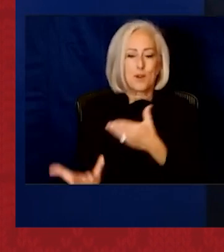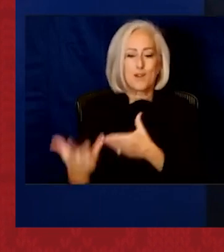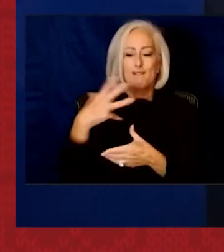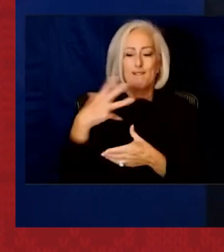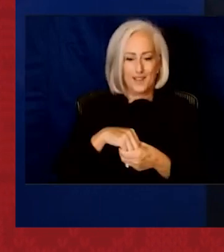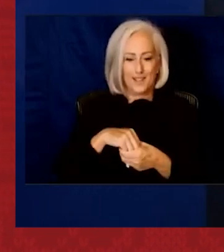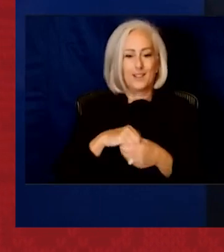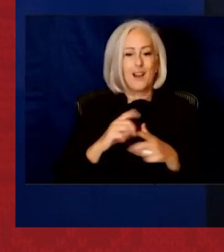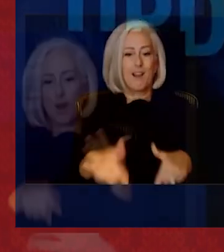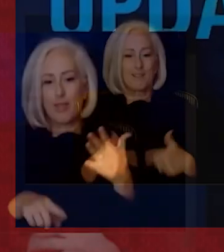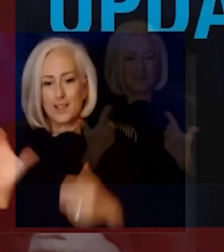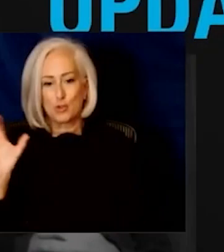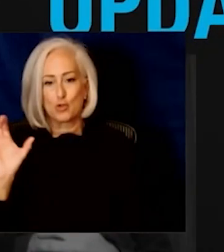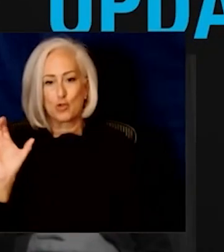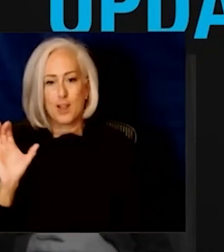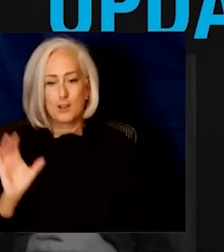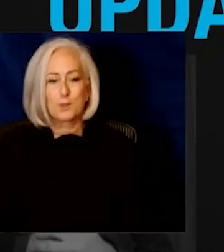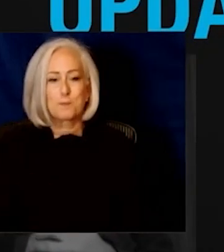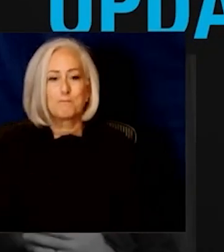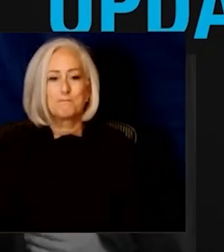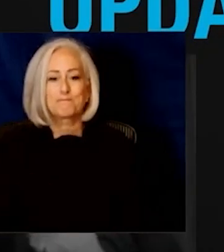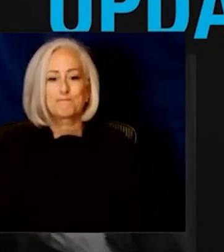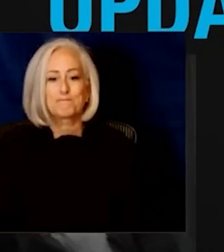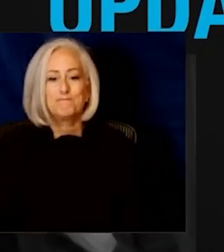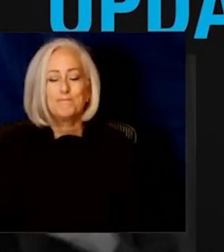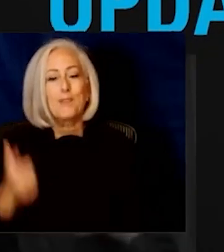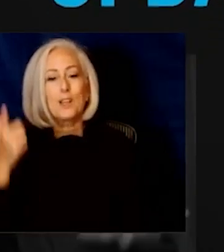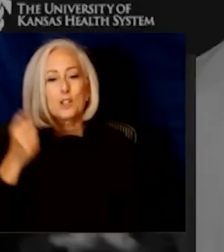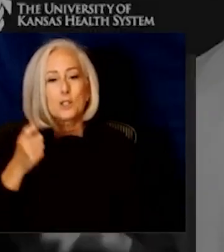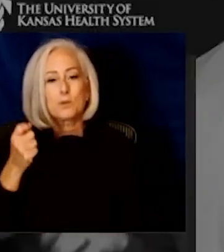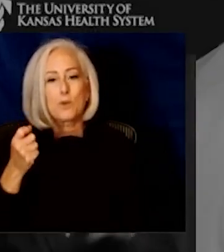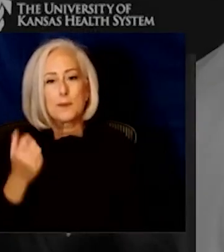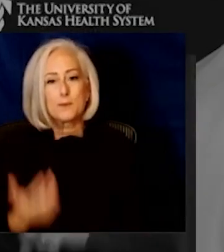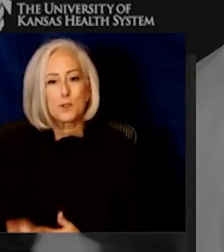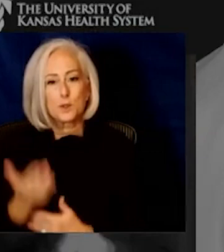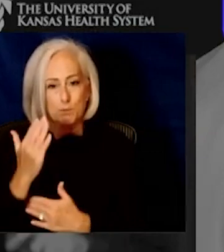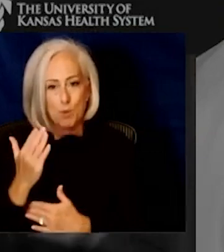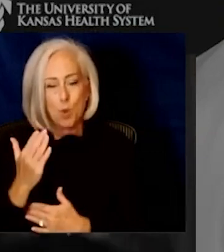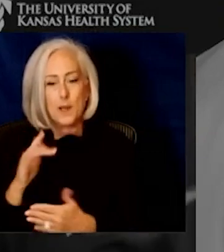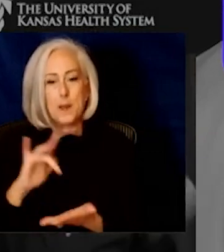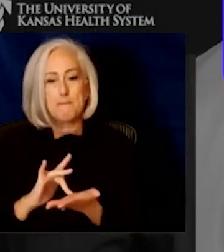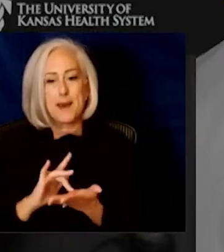to respect that with snakes. Subscribe to our morning medical update and open